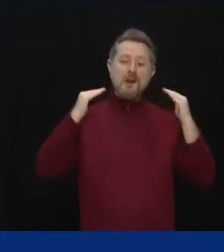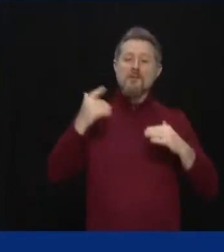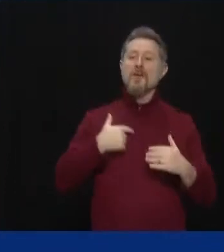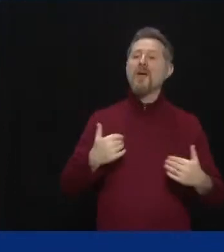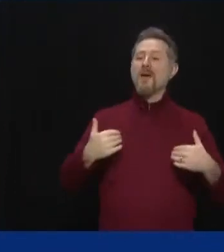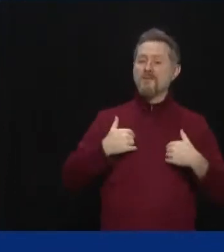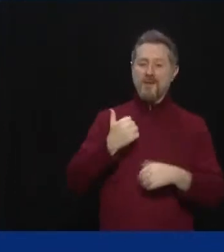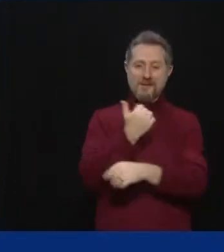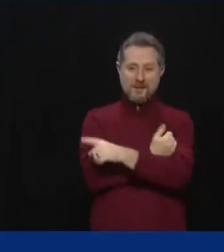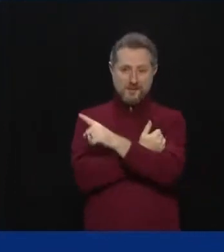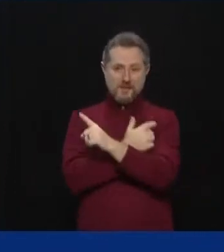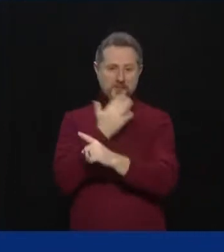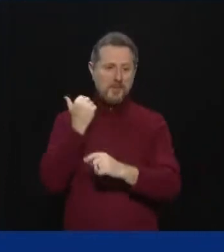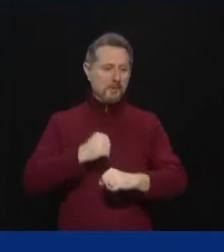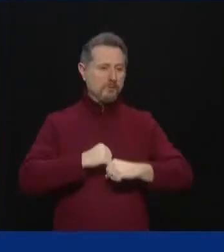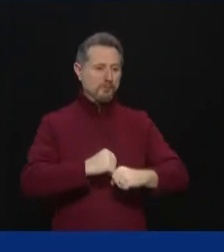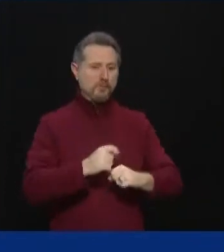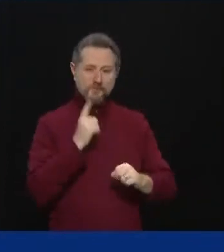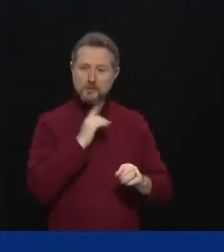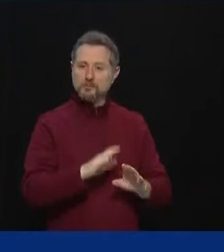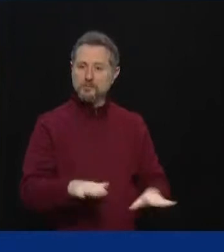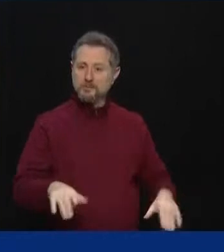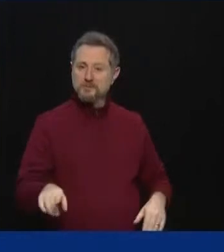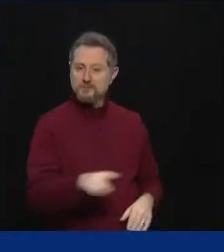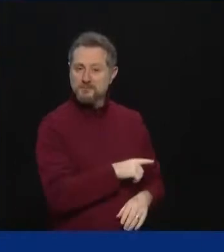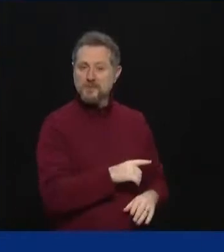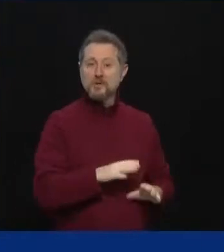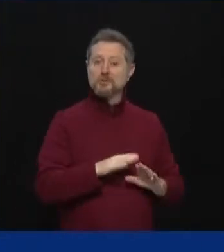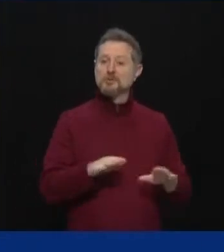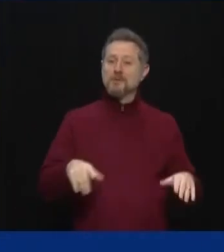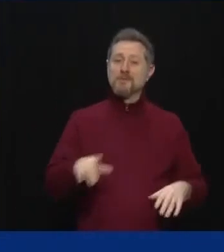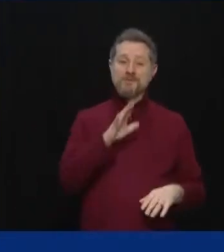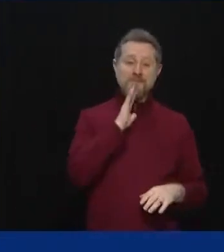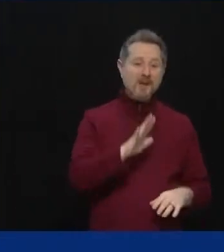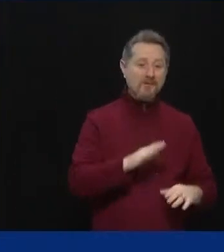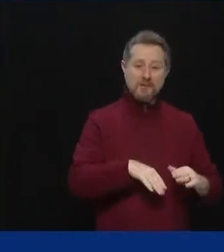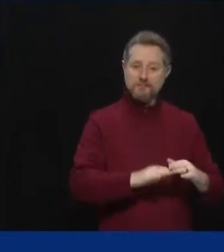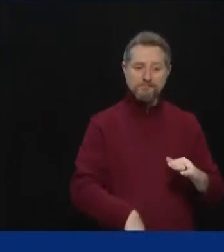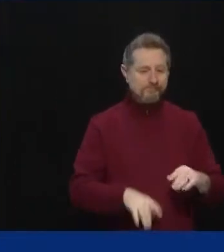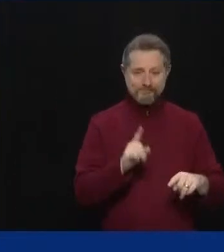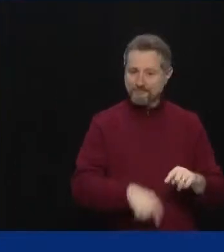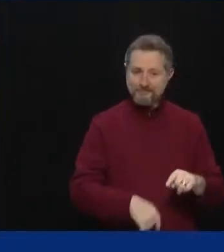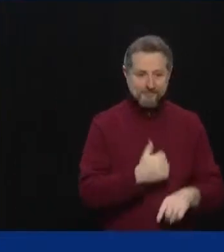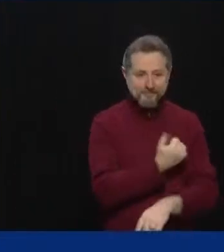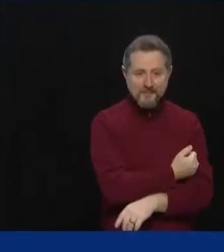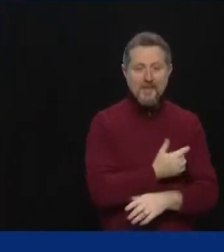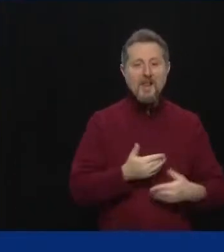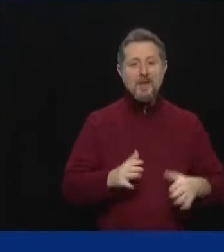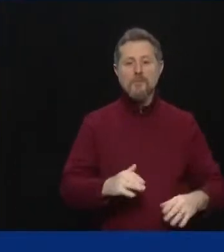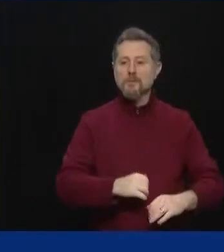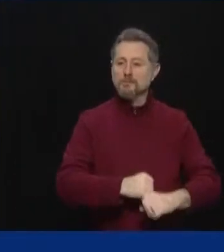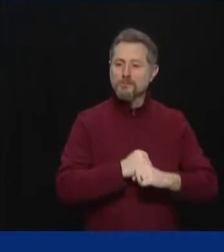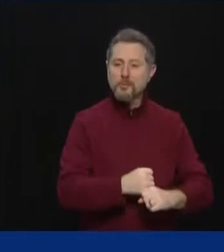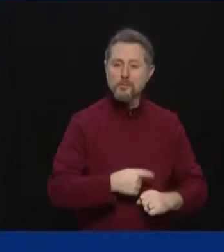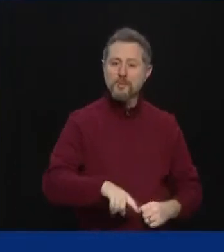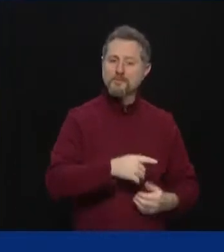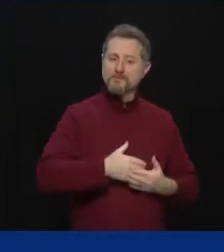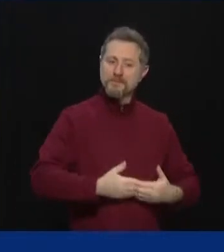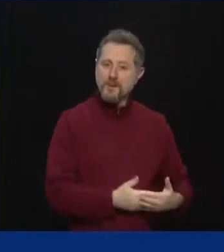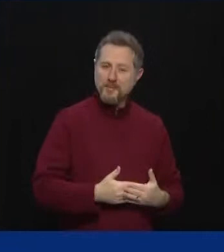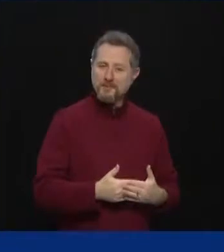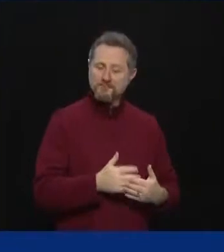vaccinated. So not all children under 5 can't get vaccinated. Let's put them in a circle of protection in terms of